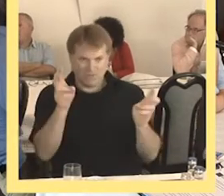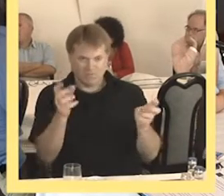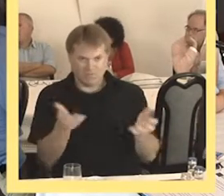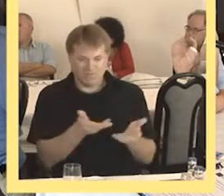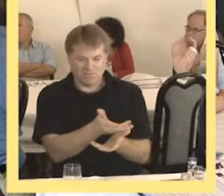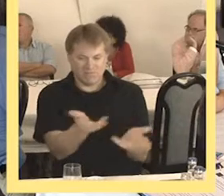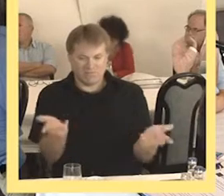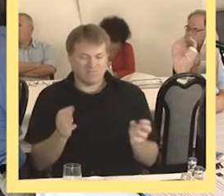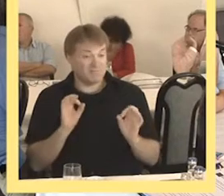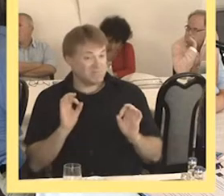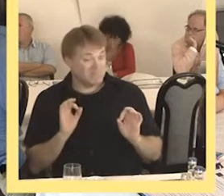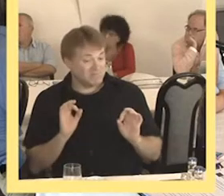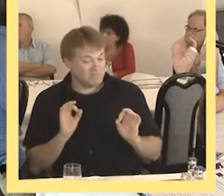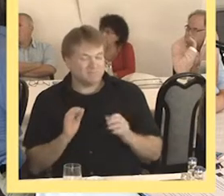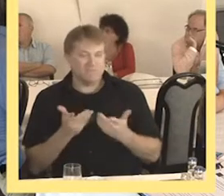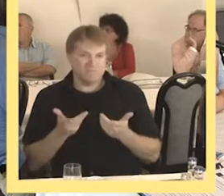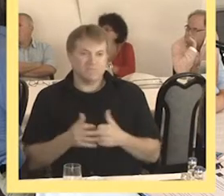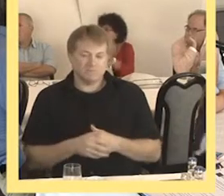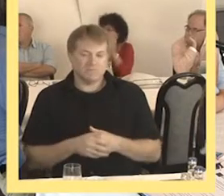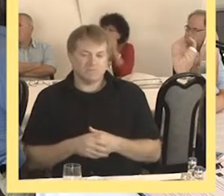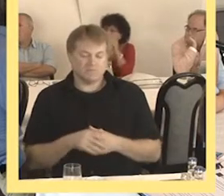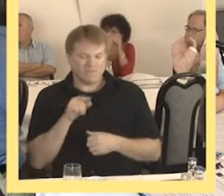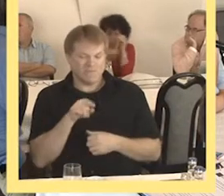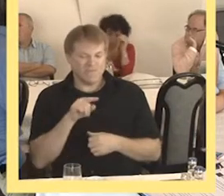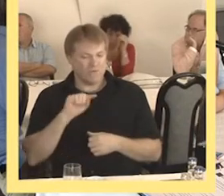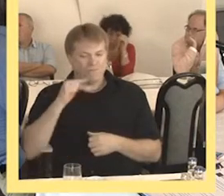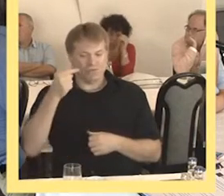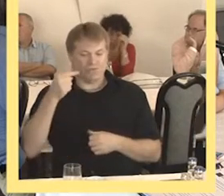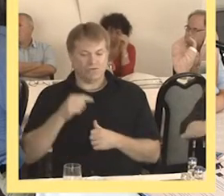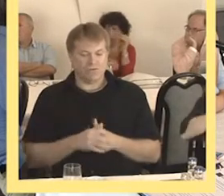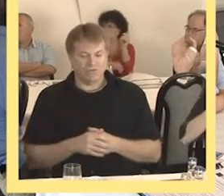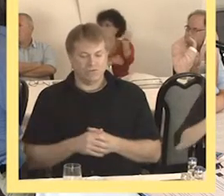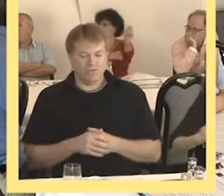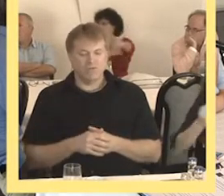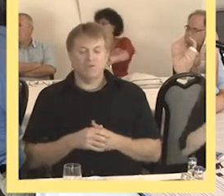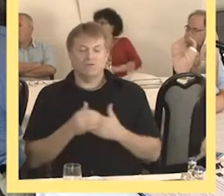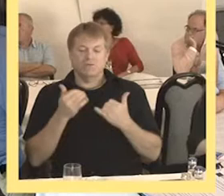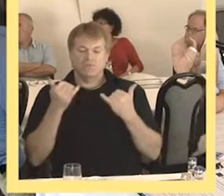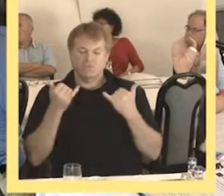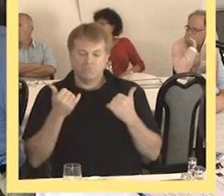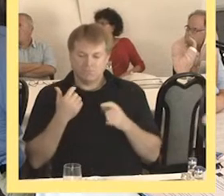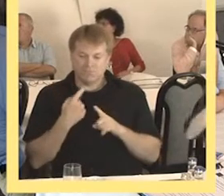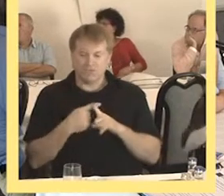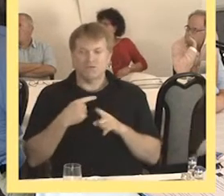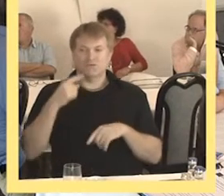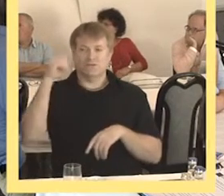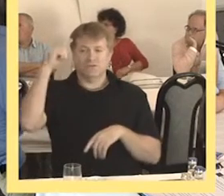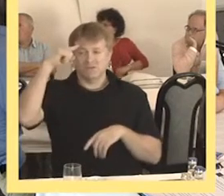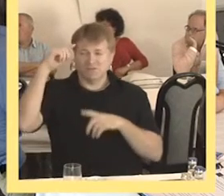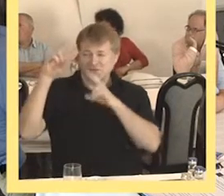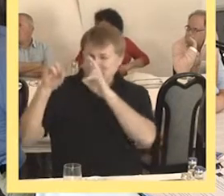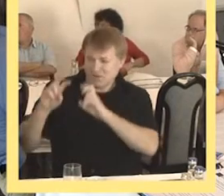the perspective of general psychological research, the studies on